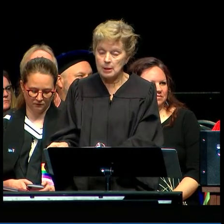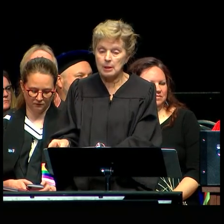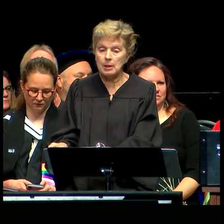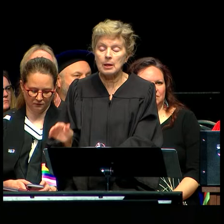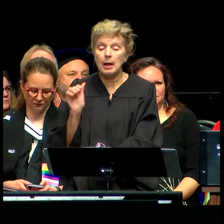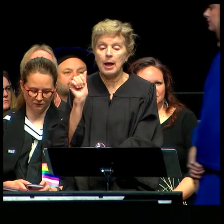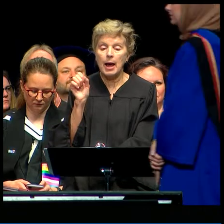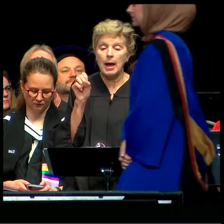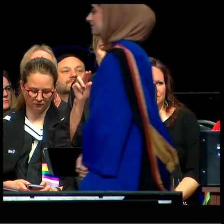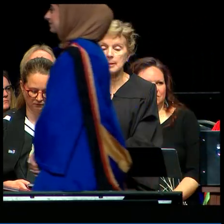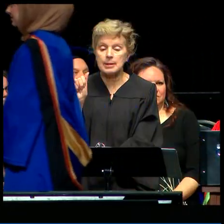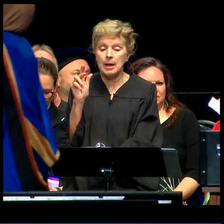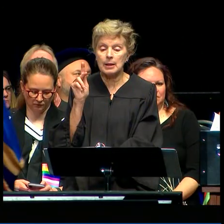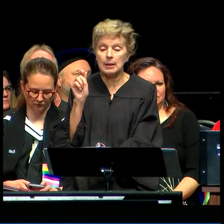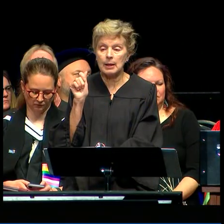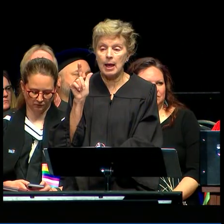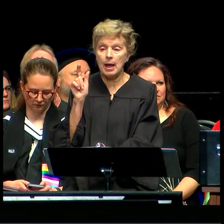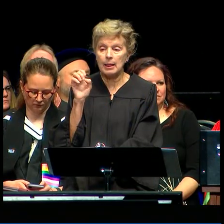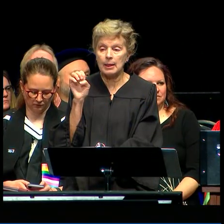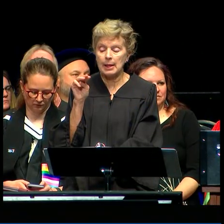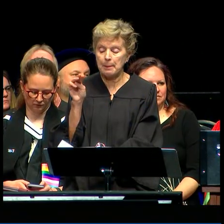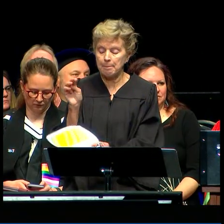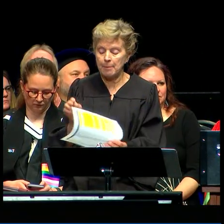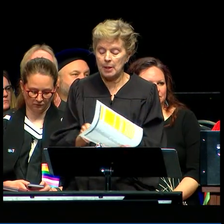Asna Kaleem.